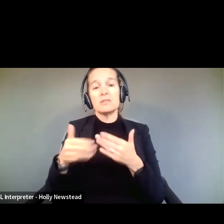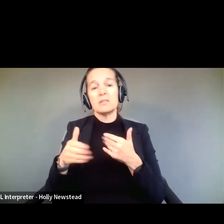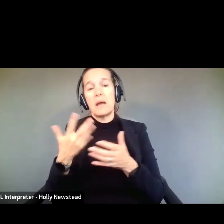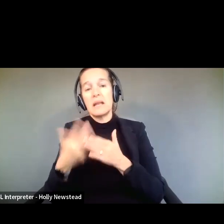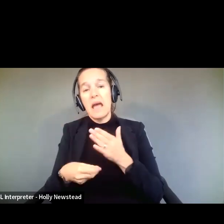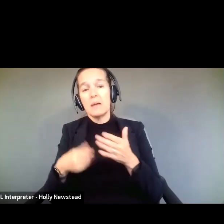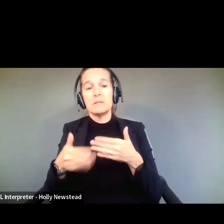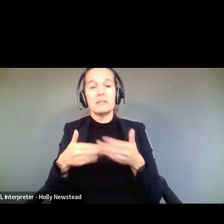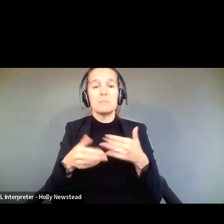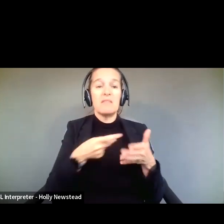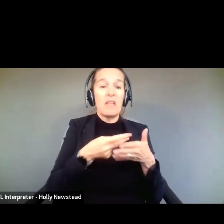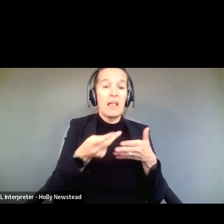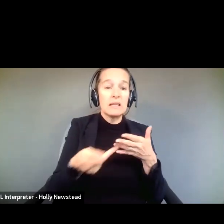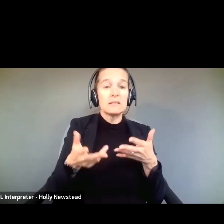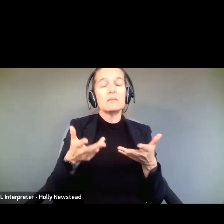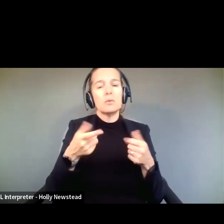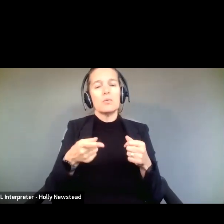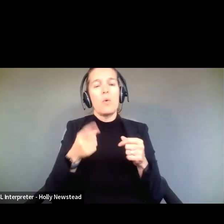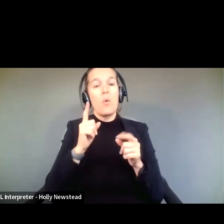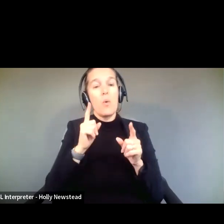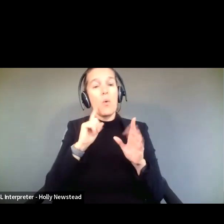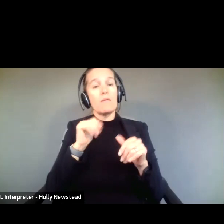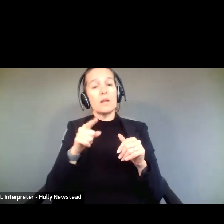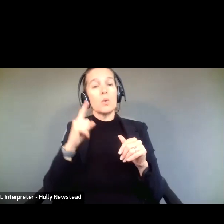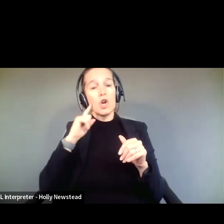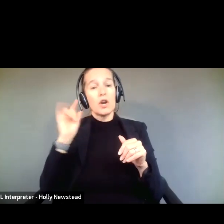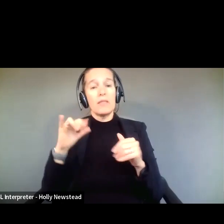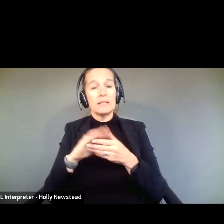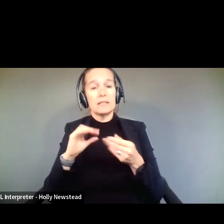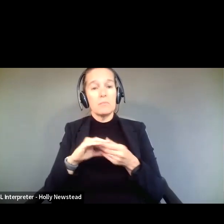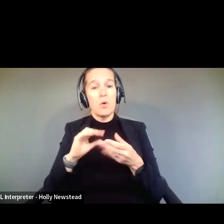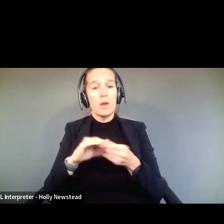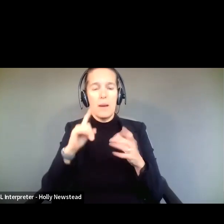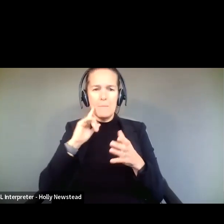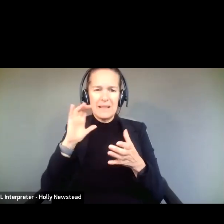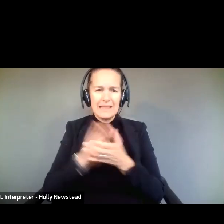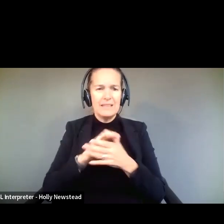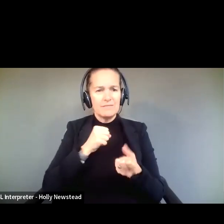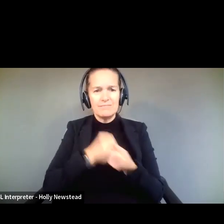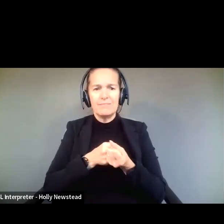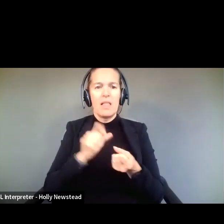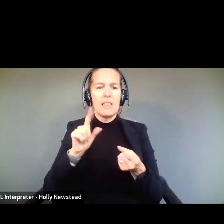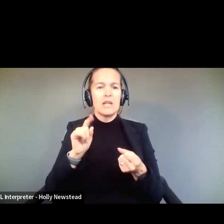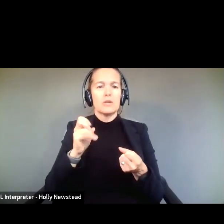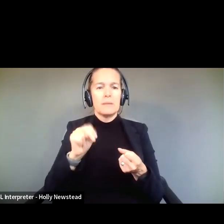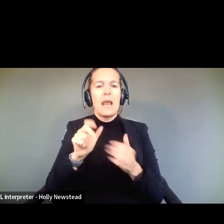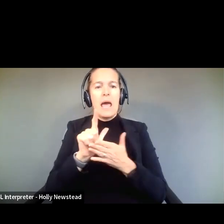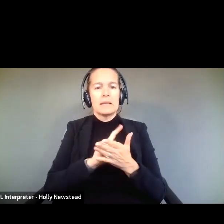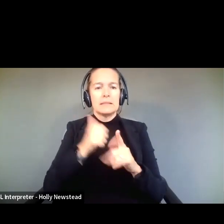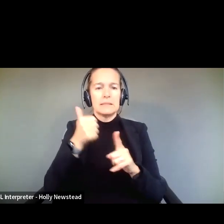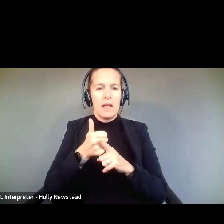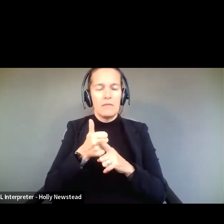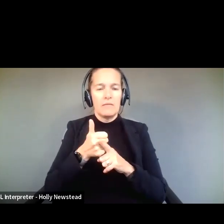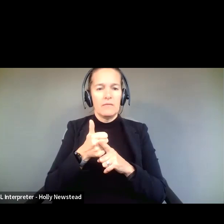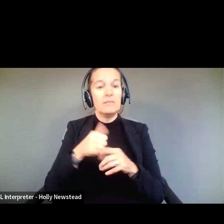despite the failings, hopefully you also heard in the testimony of a core belief in the Lanterman Act itself, in its promise of